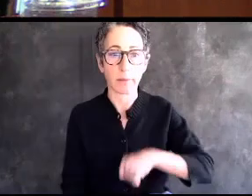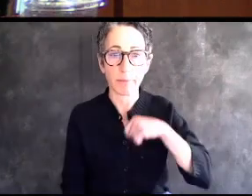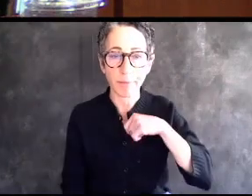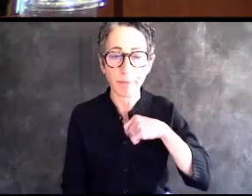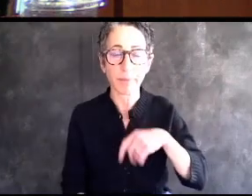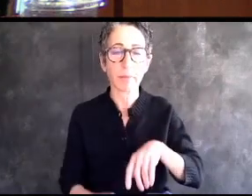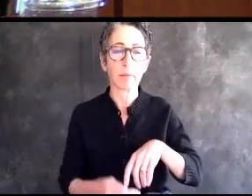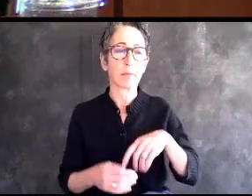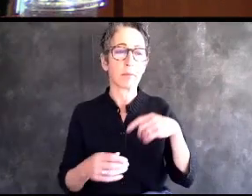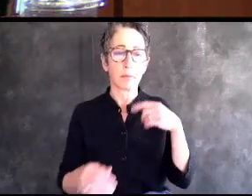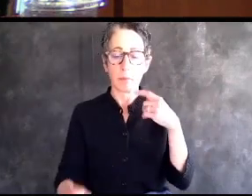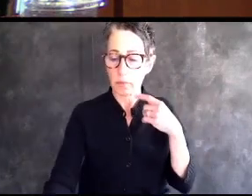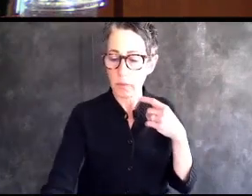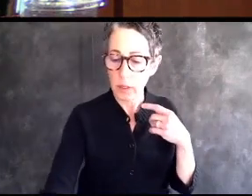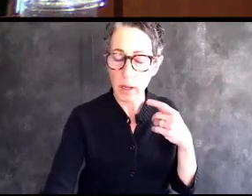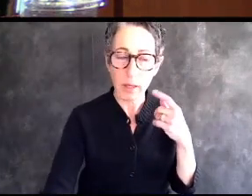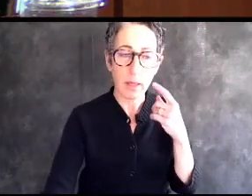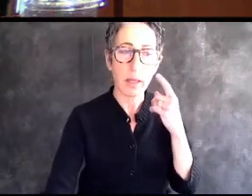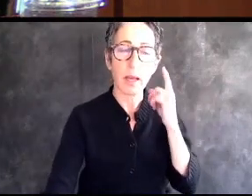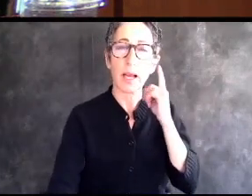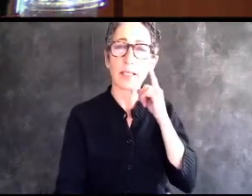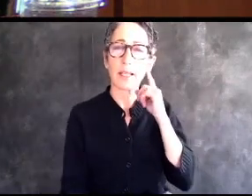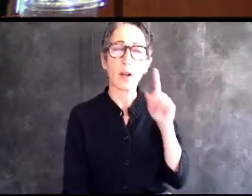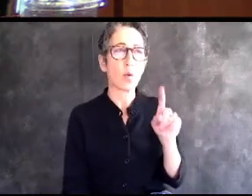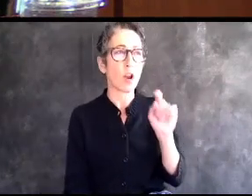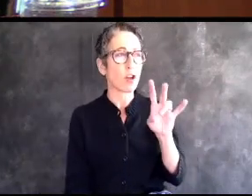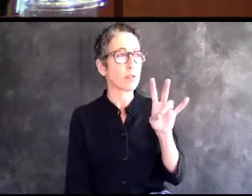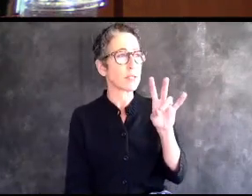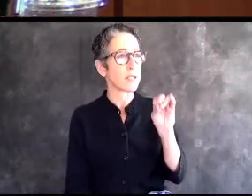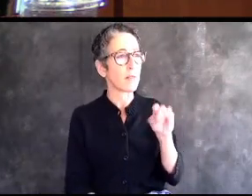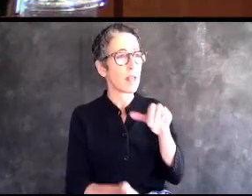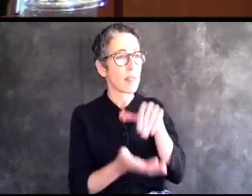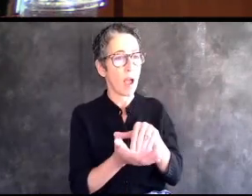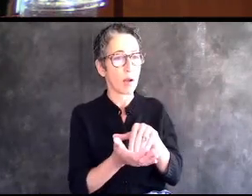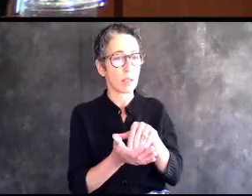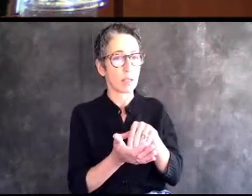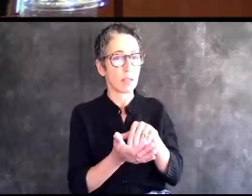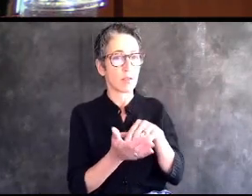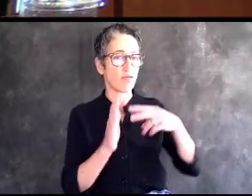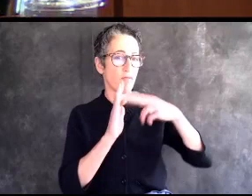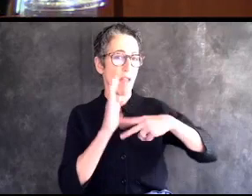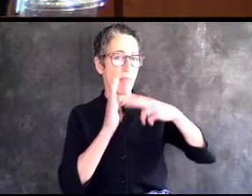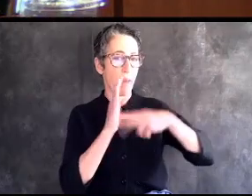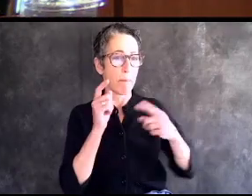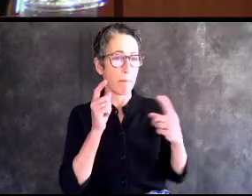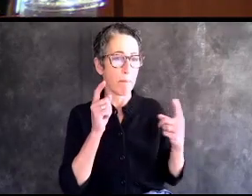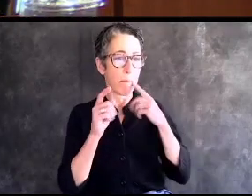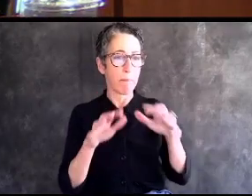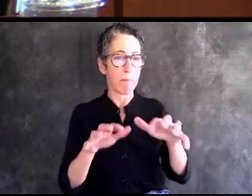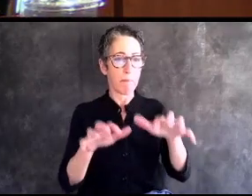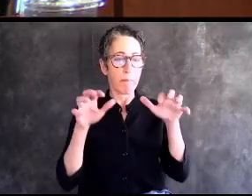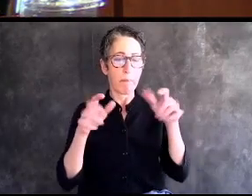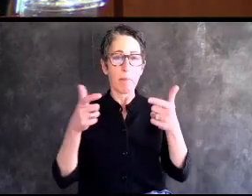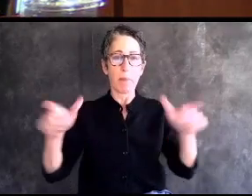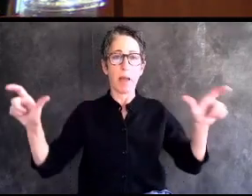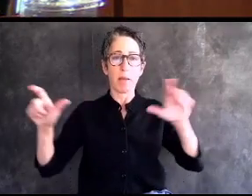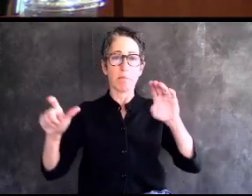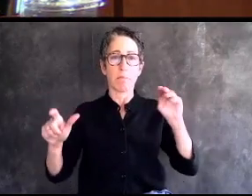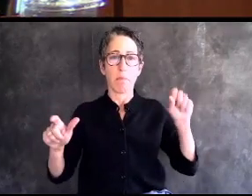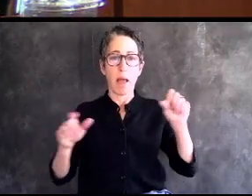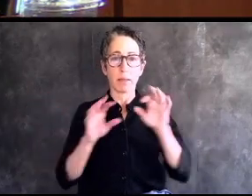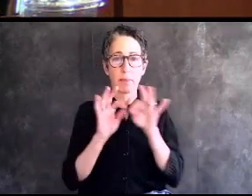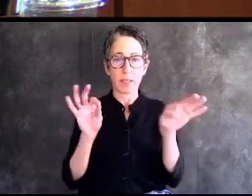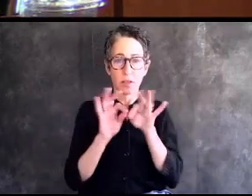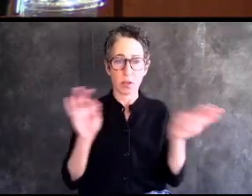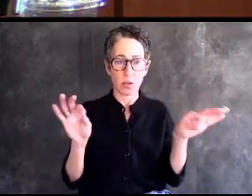I think 170,000 random SMS messages to random numbers of Taiwan from this single